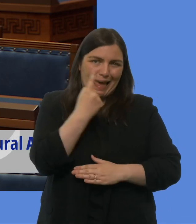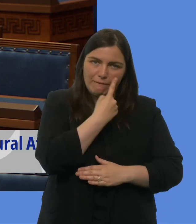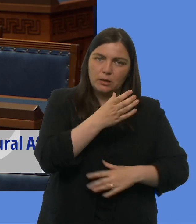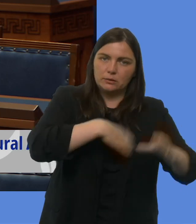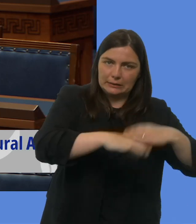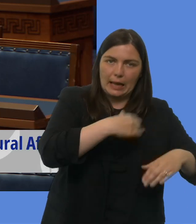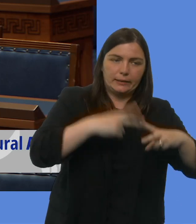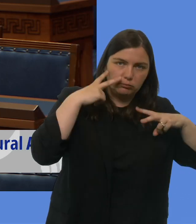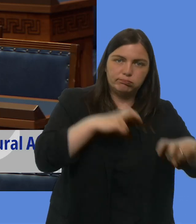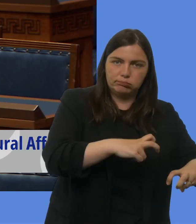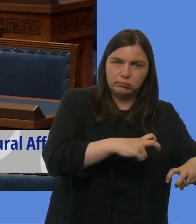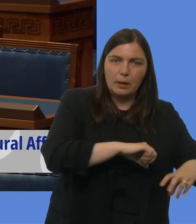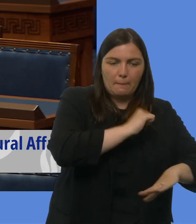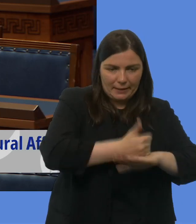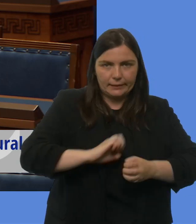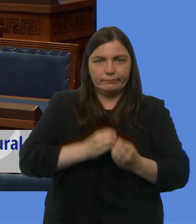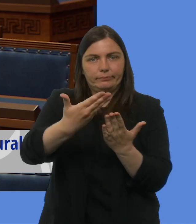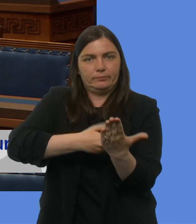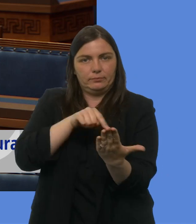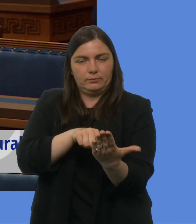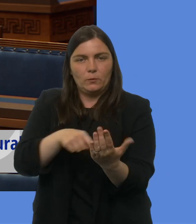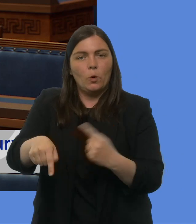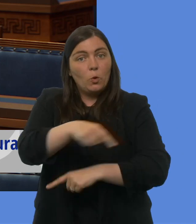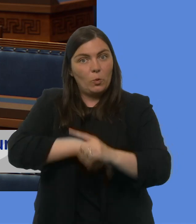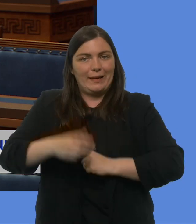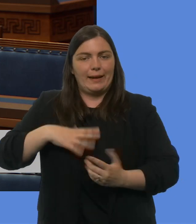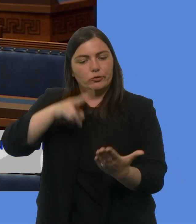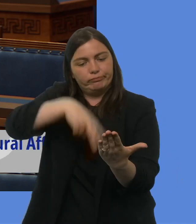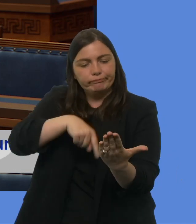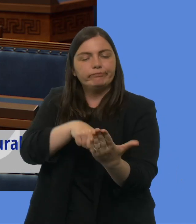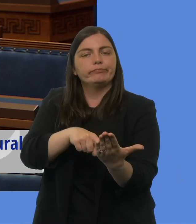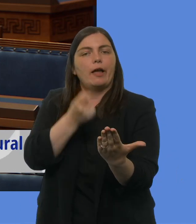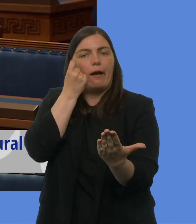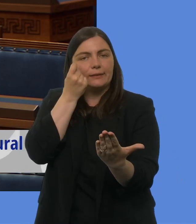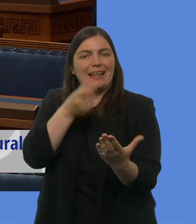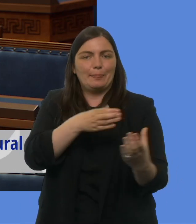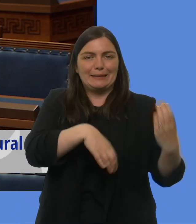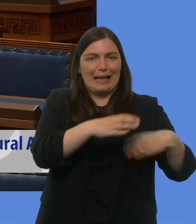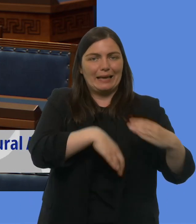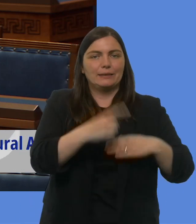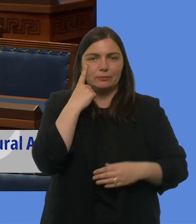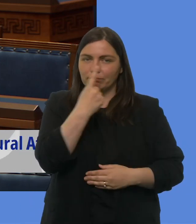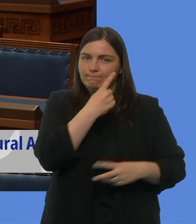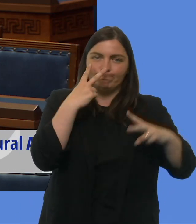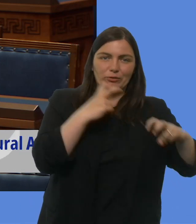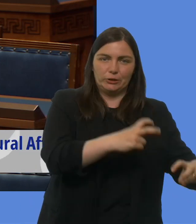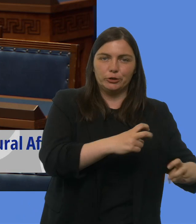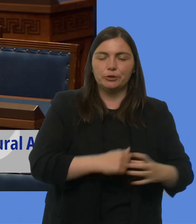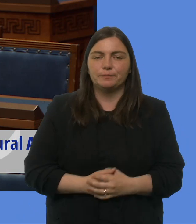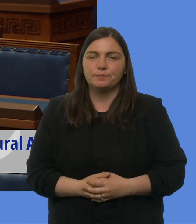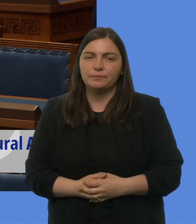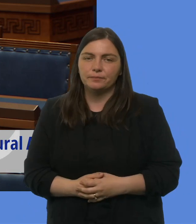at the consultation and to consider the science and evidence behind that. Many of them, in terms of those proposals, have previously been